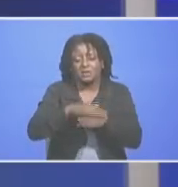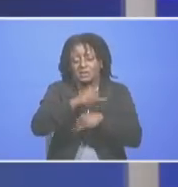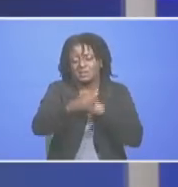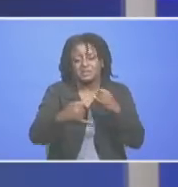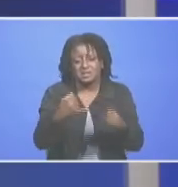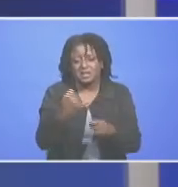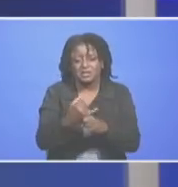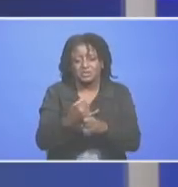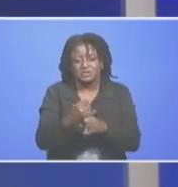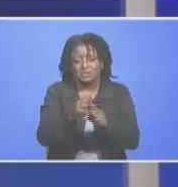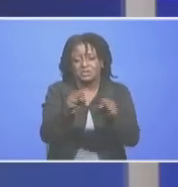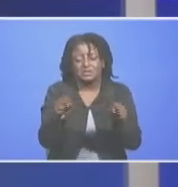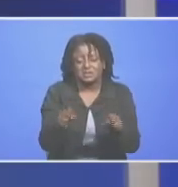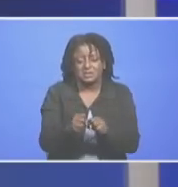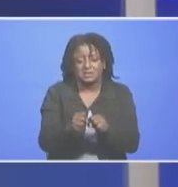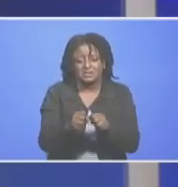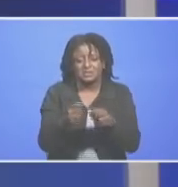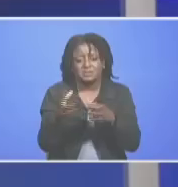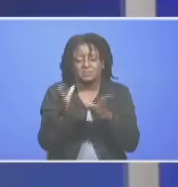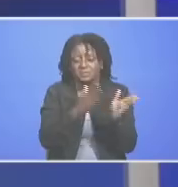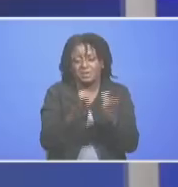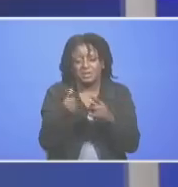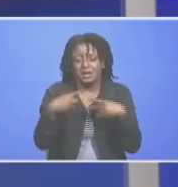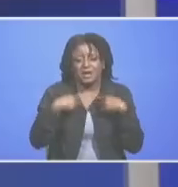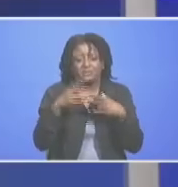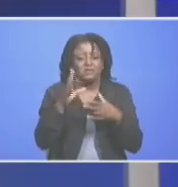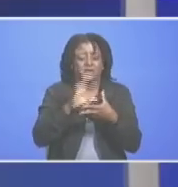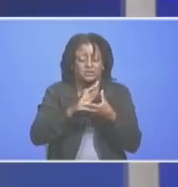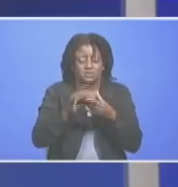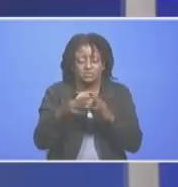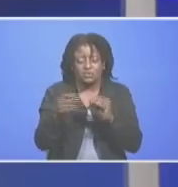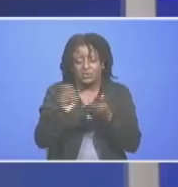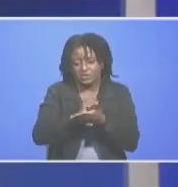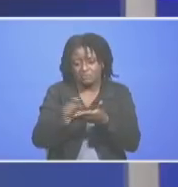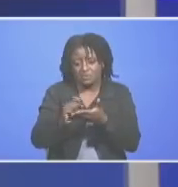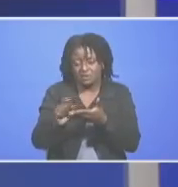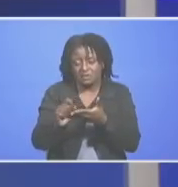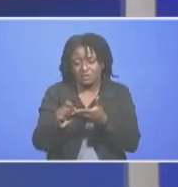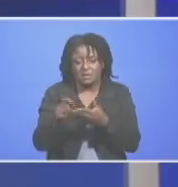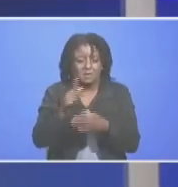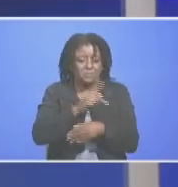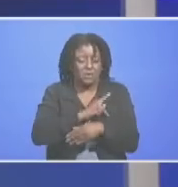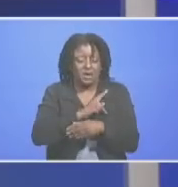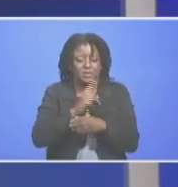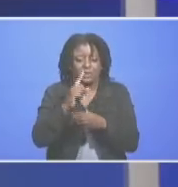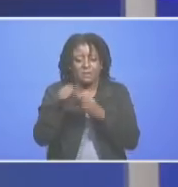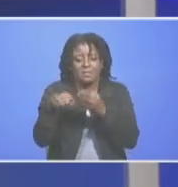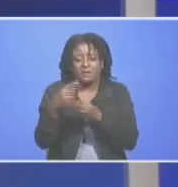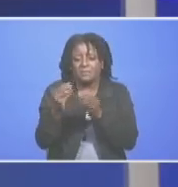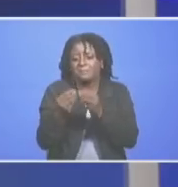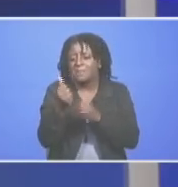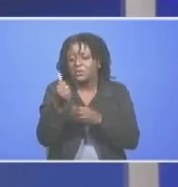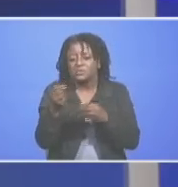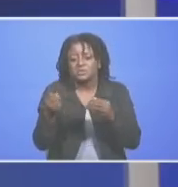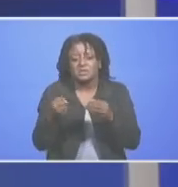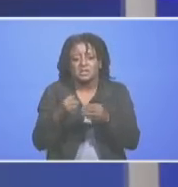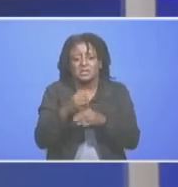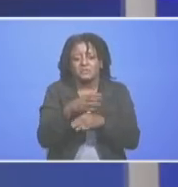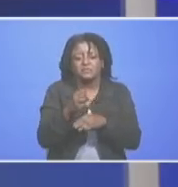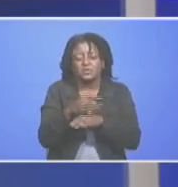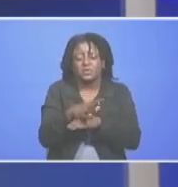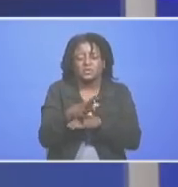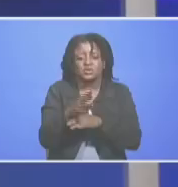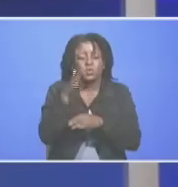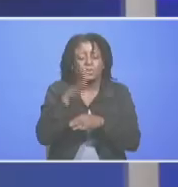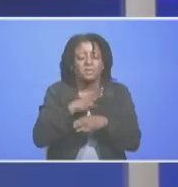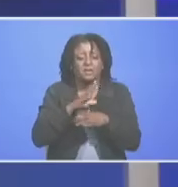lifestyle magazine called Alizé next month. Pratt, who is among the most influential women of all time, has been named a recipient